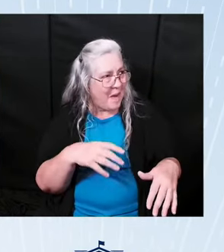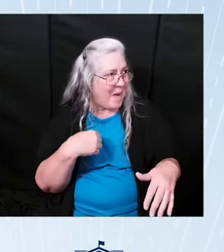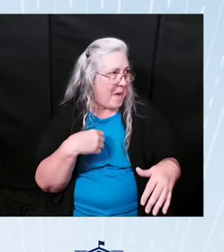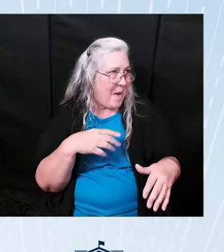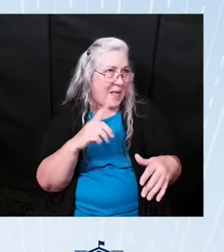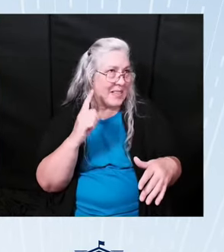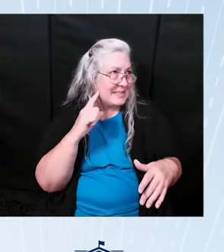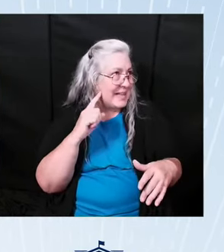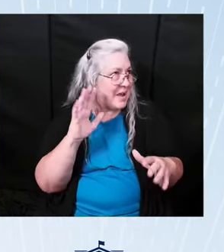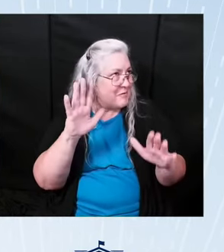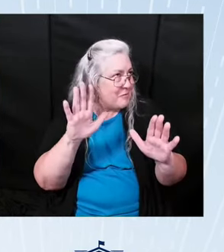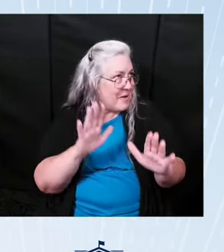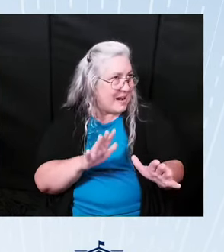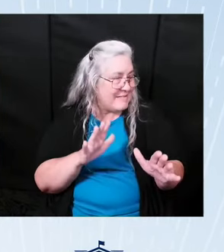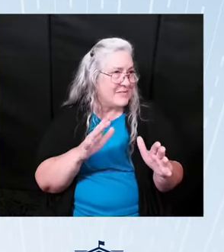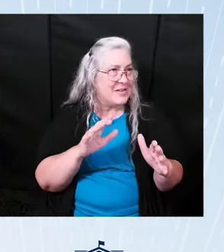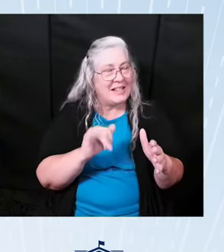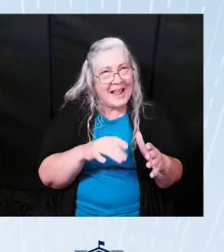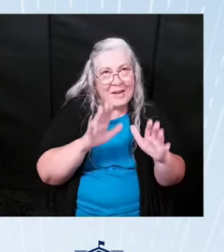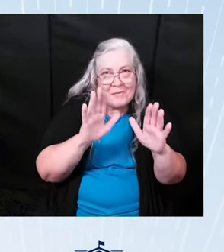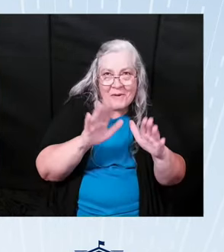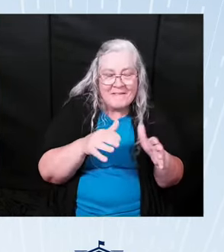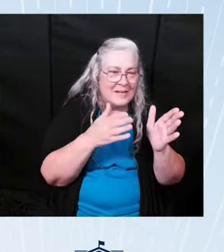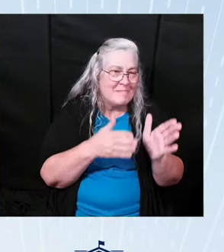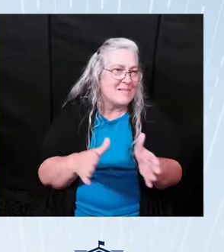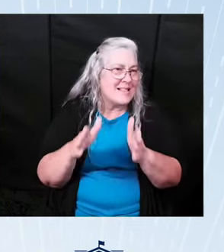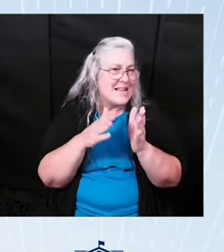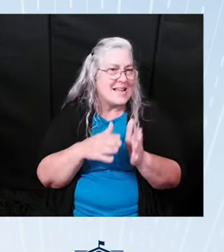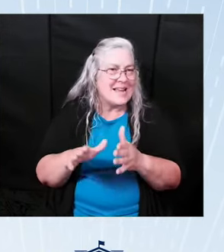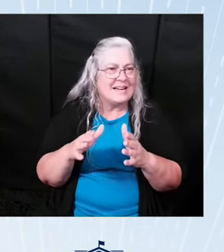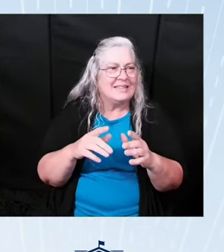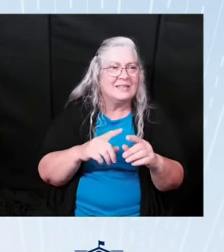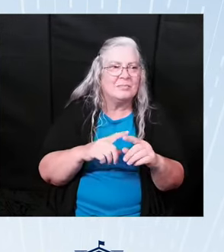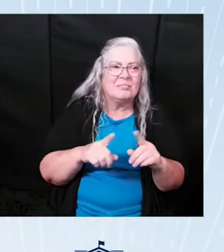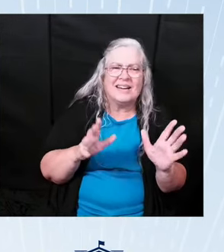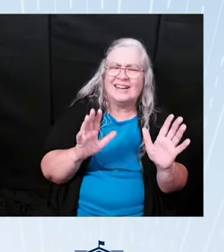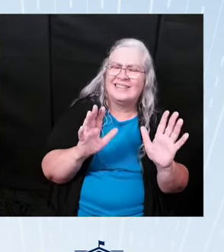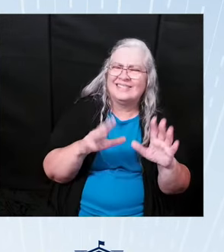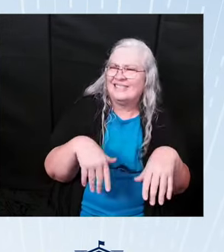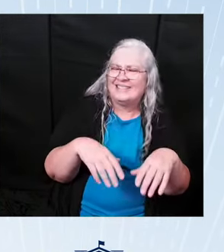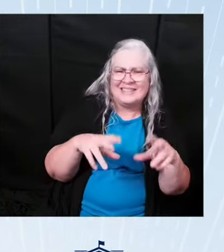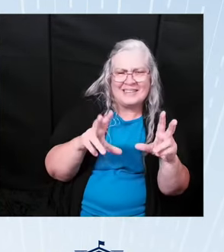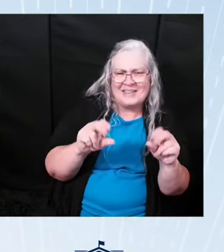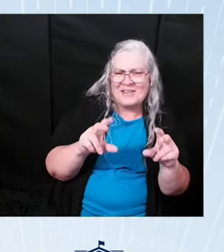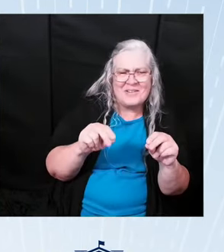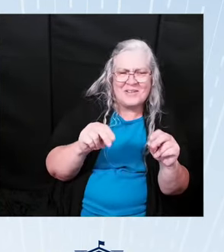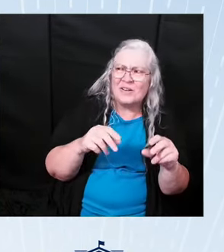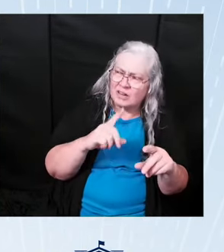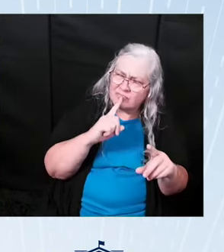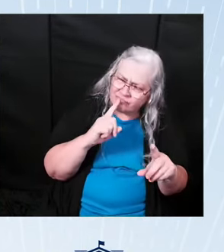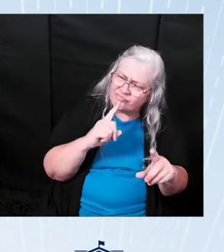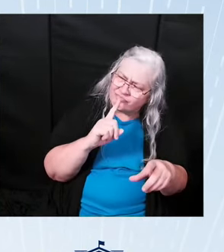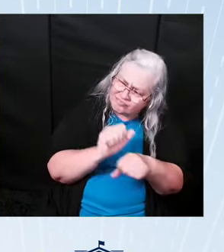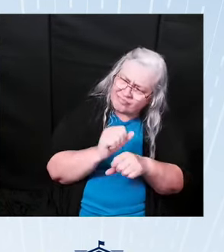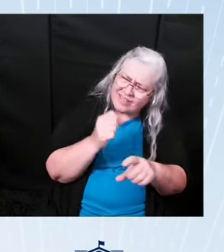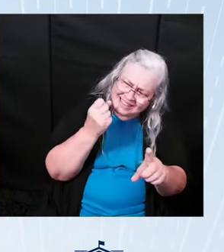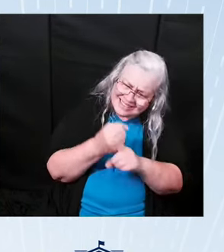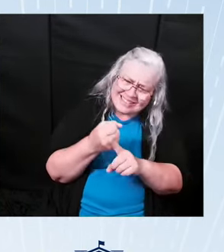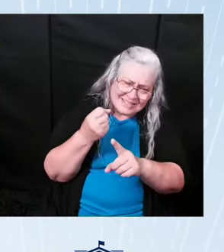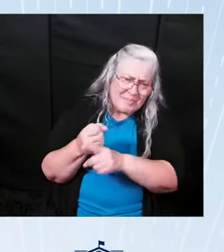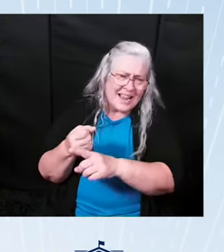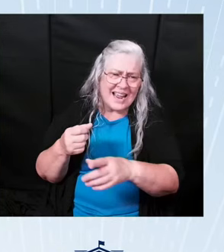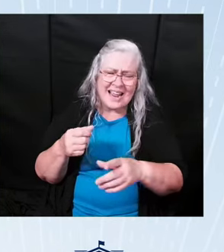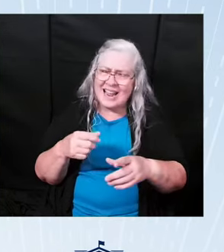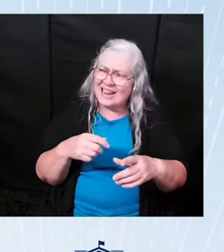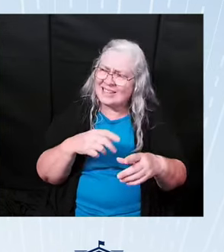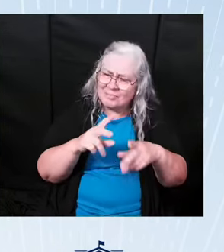but it's something that makes a massive difference. It makes a massive difference in the real lives of real people. And think about what